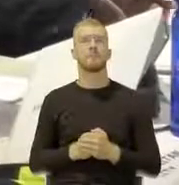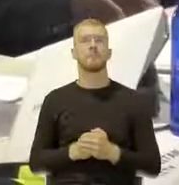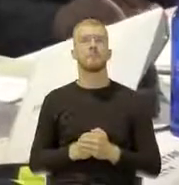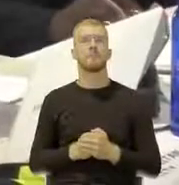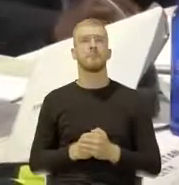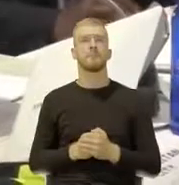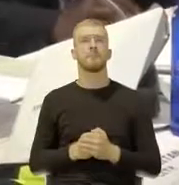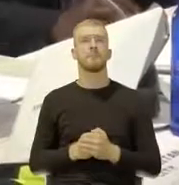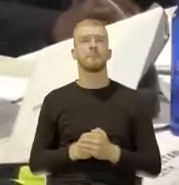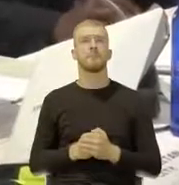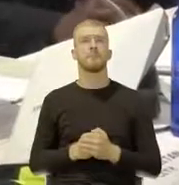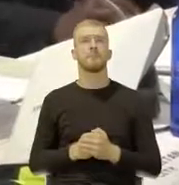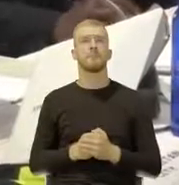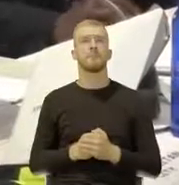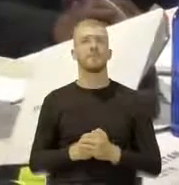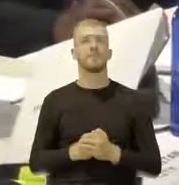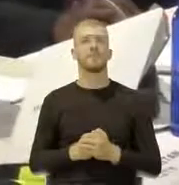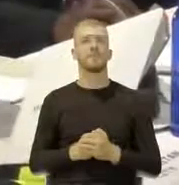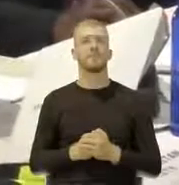UCLD Congress